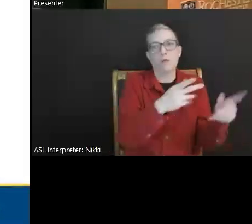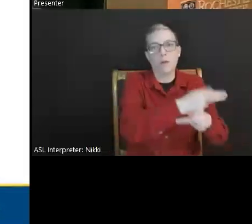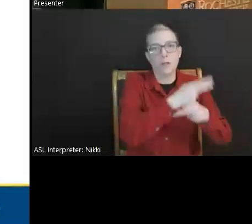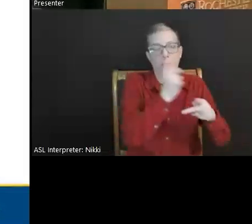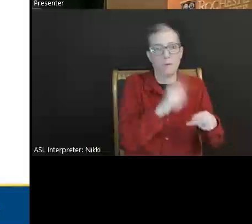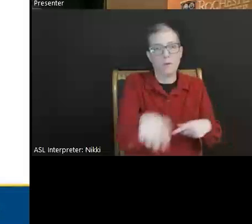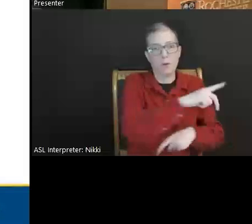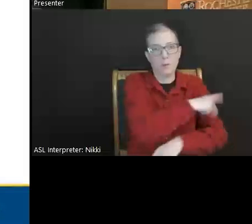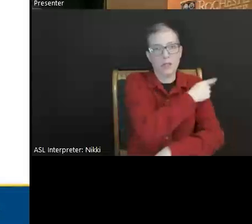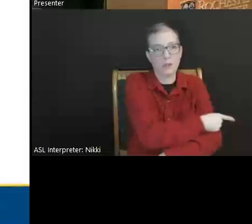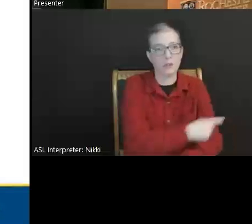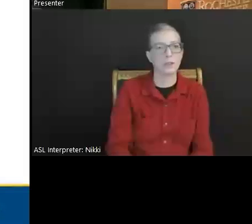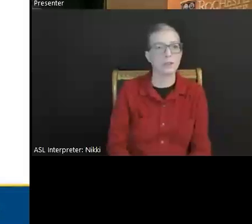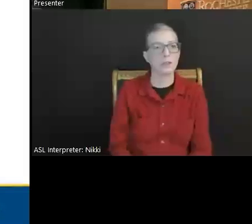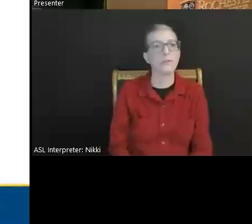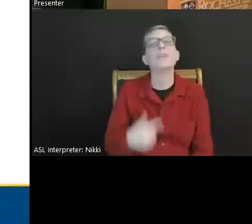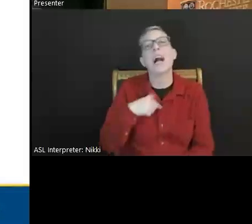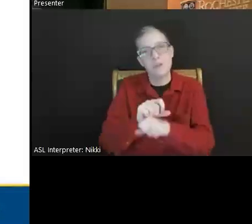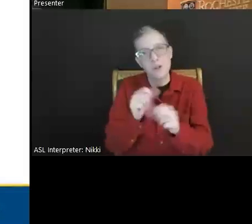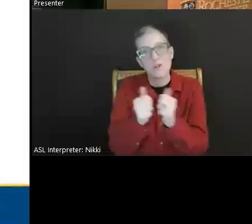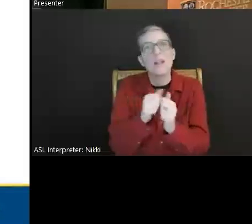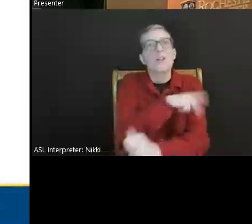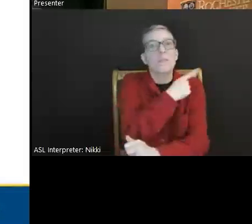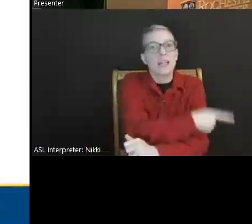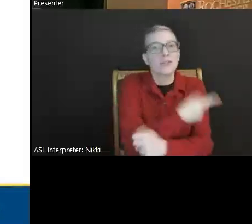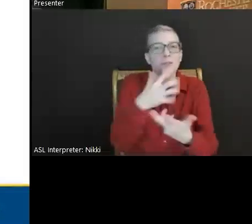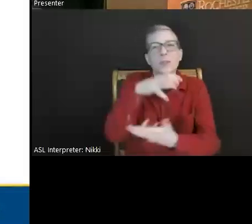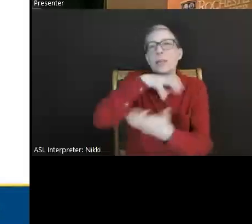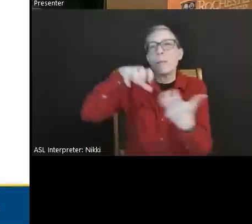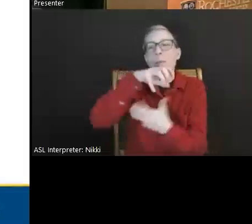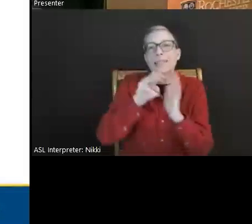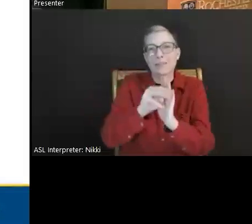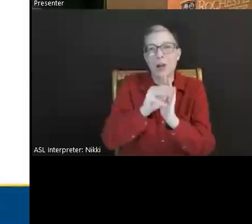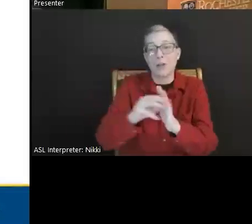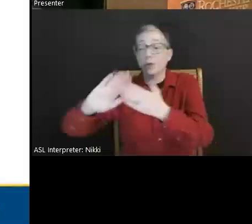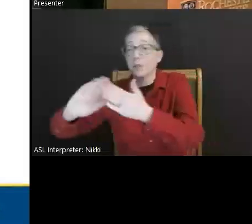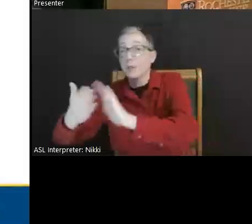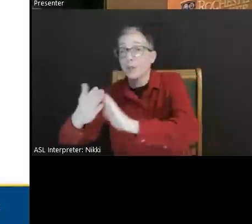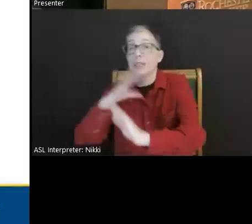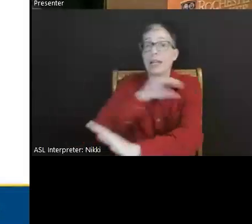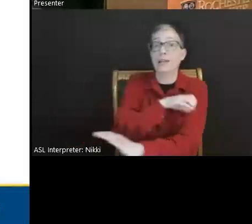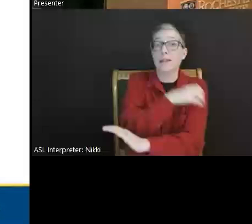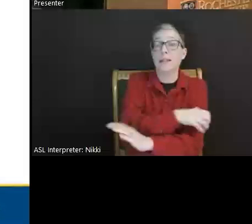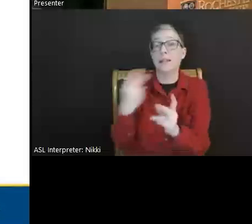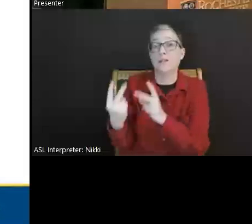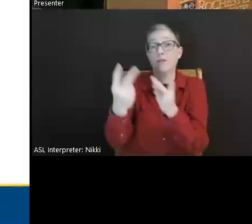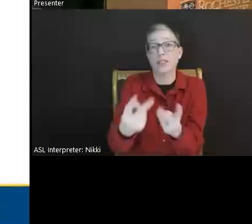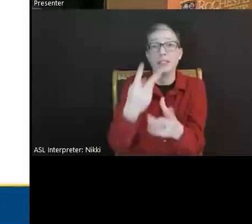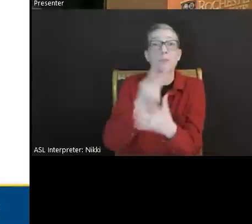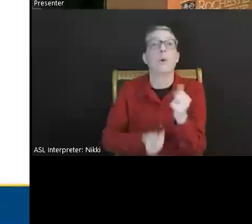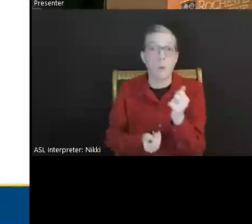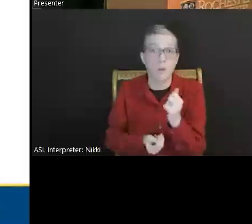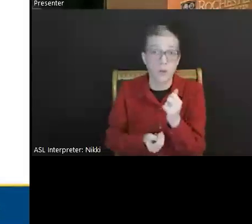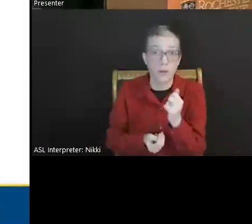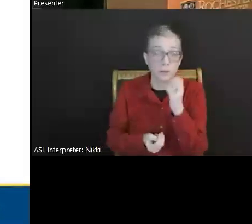through a hybrid model of care, meaning that community visits and clinic visits are offered and implemented. And we've really found that